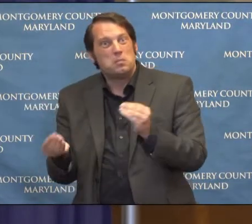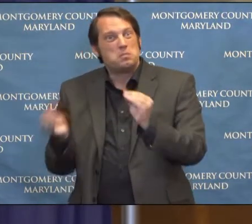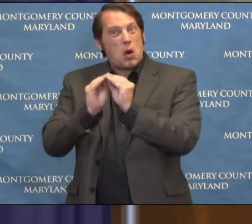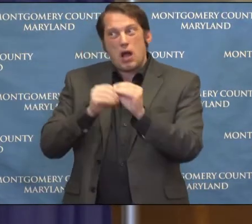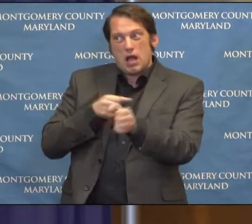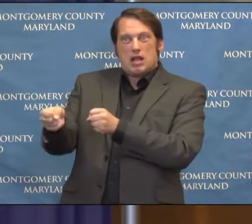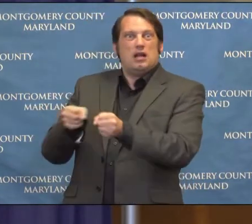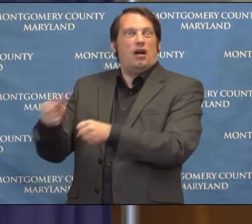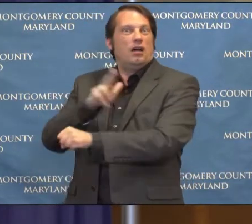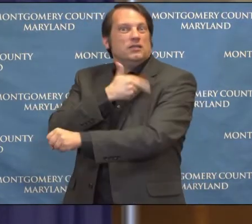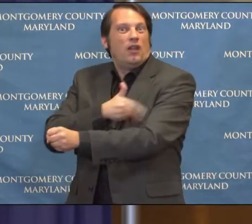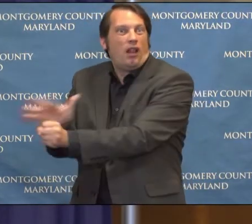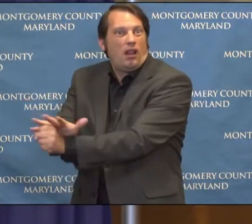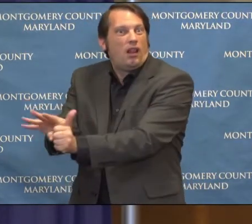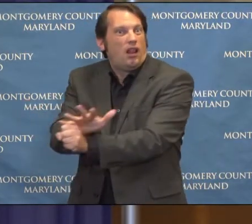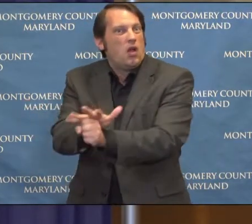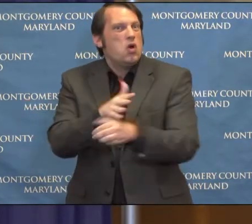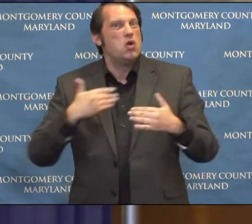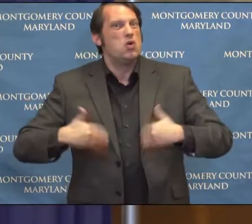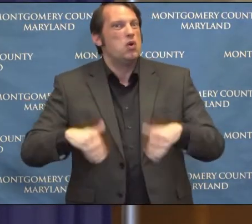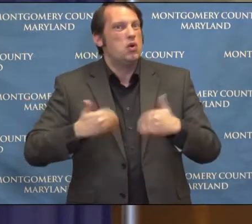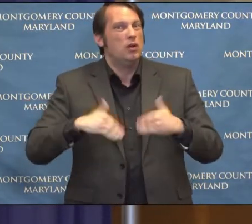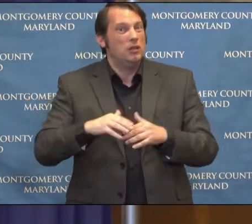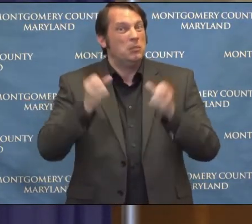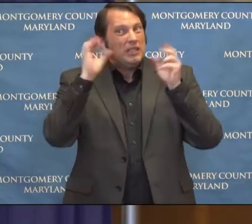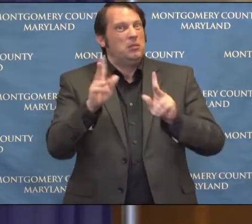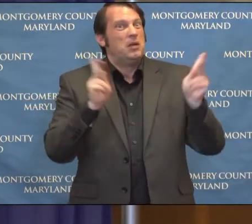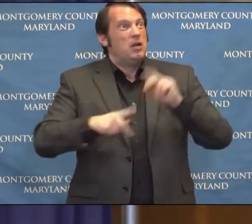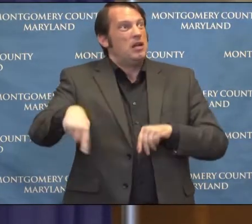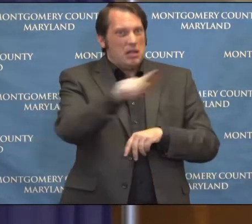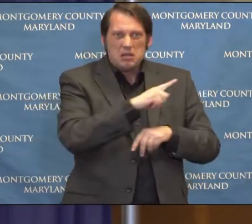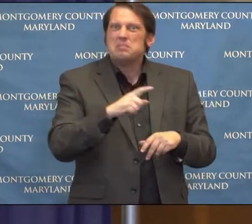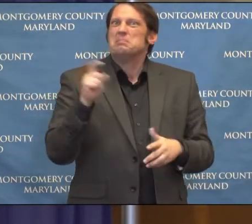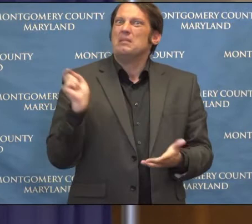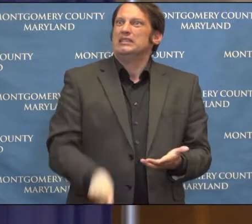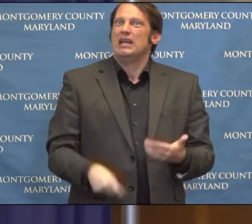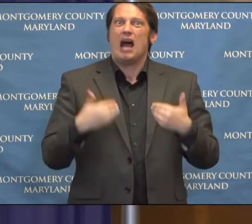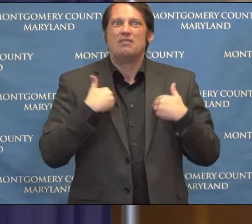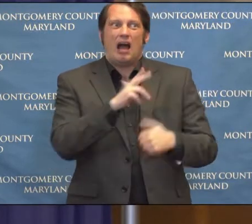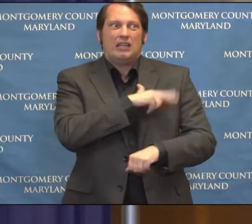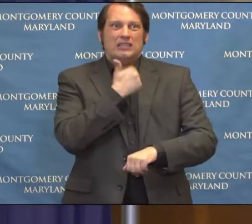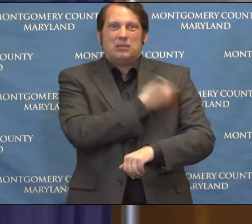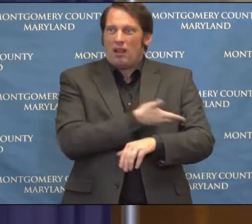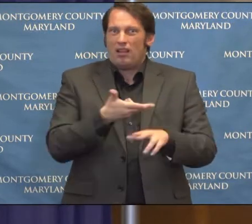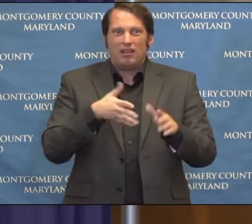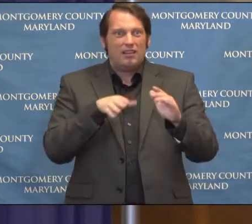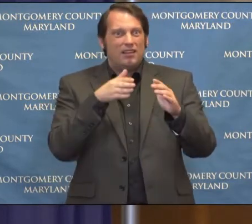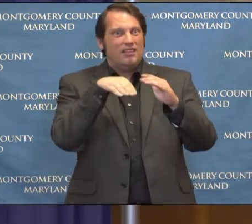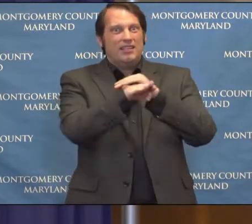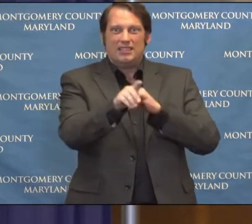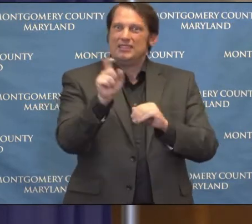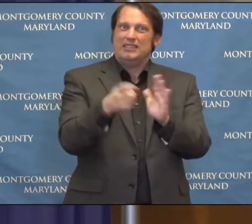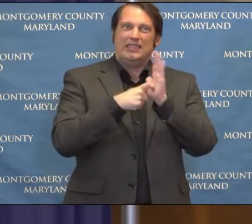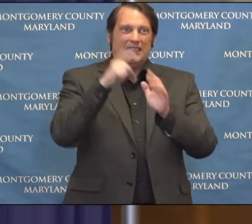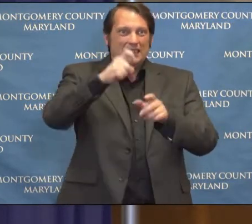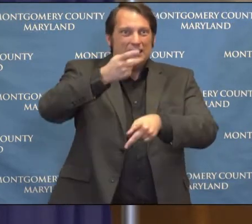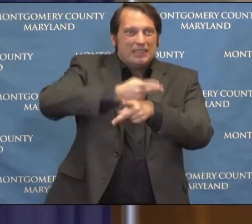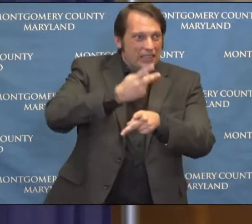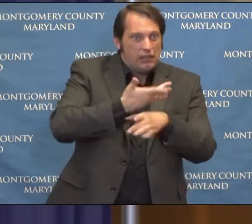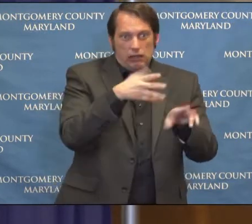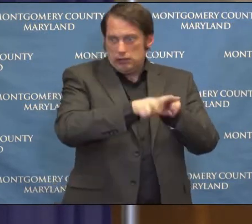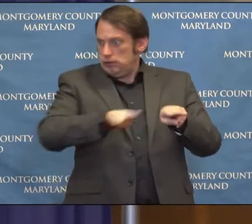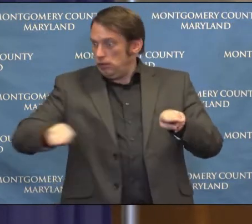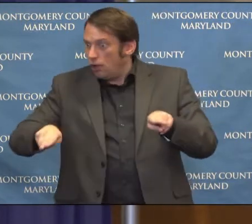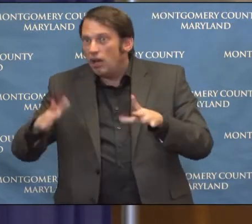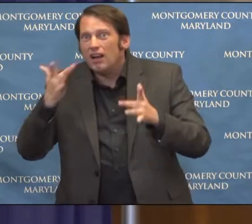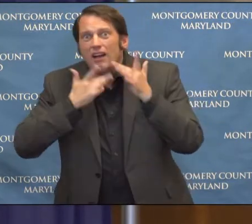there's a lot of people who are going to require hospitalization. And so they're going to need somewhere to go. And so as part of surge planning, we